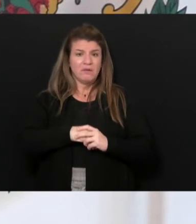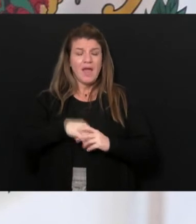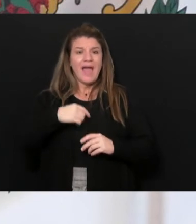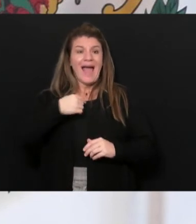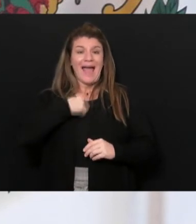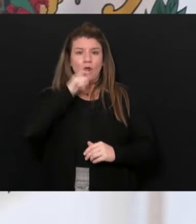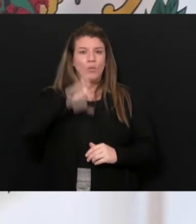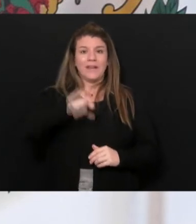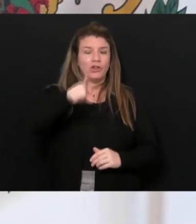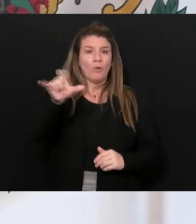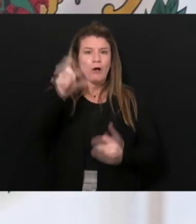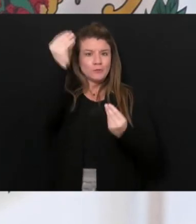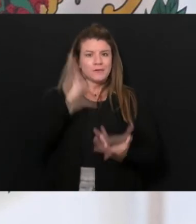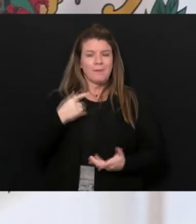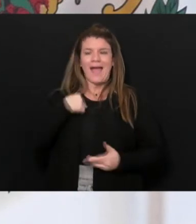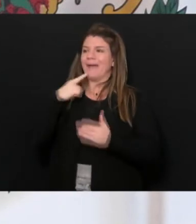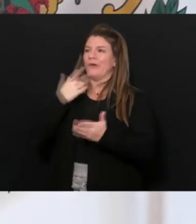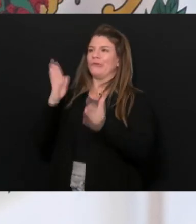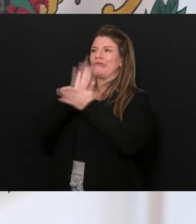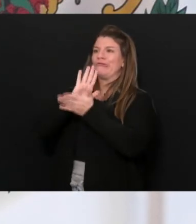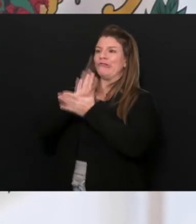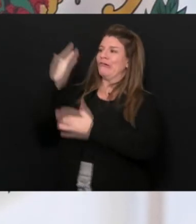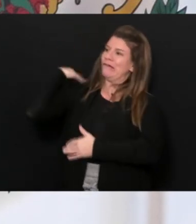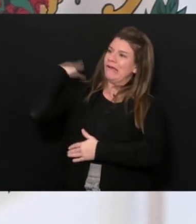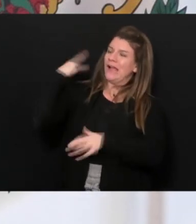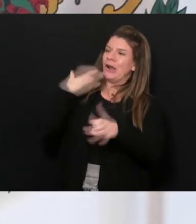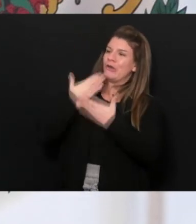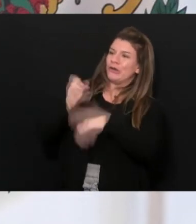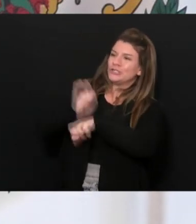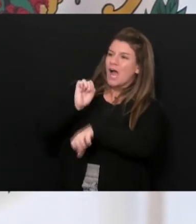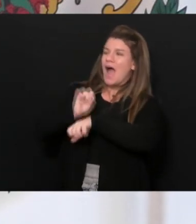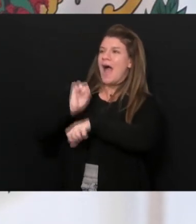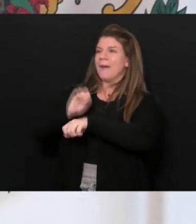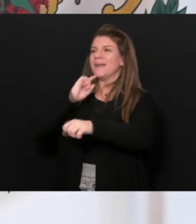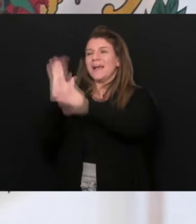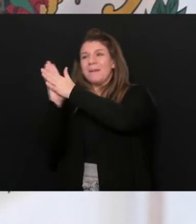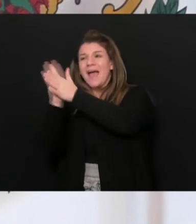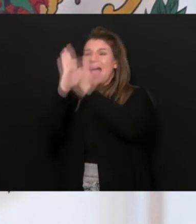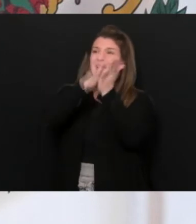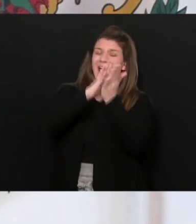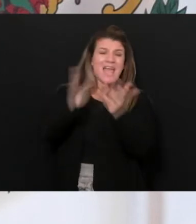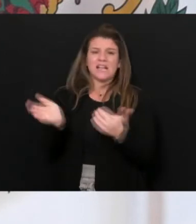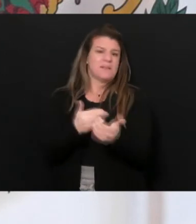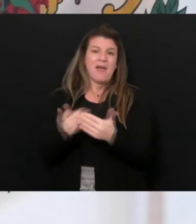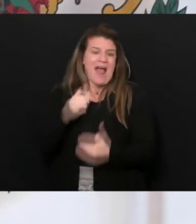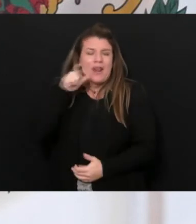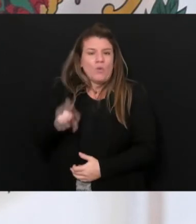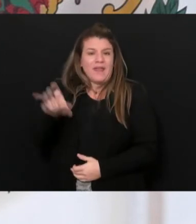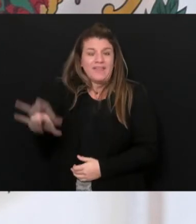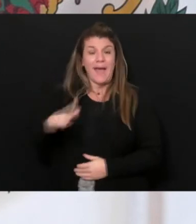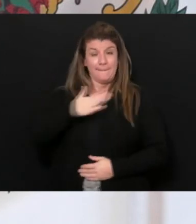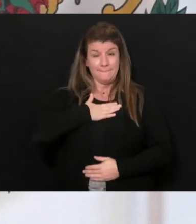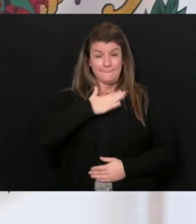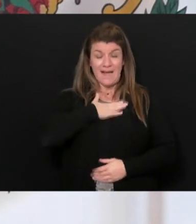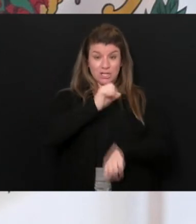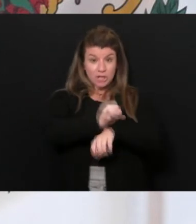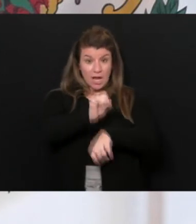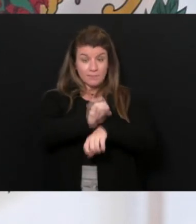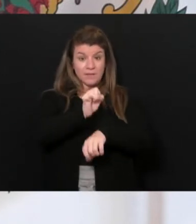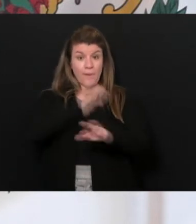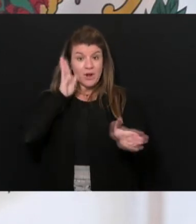how great we've done and all this. I don't need any of that. I don't need any of that. I'm going to continue to try to do the greatness as best